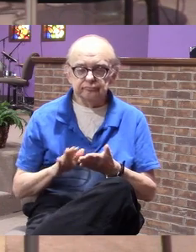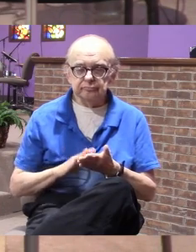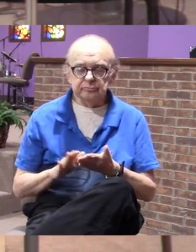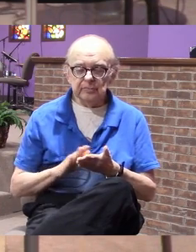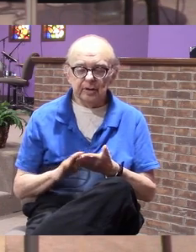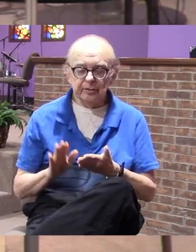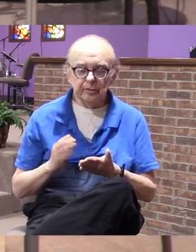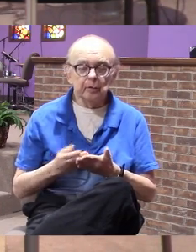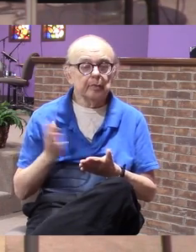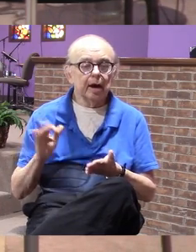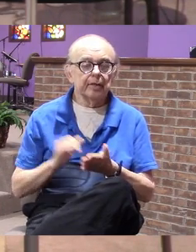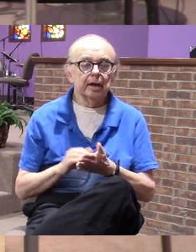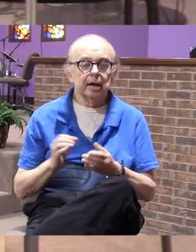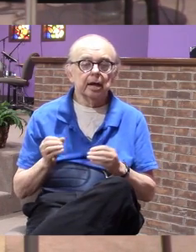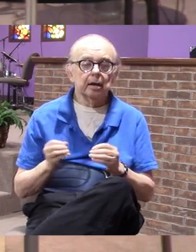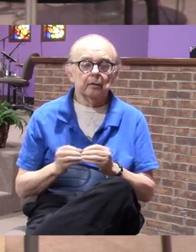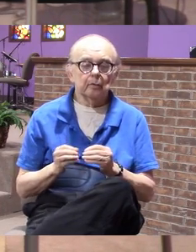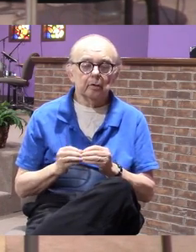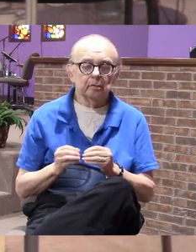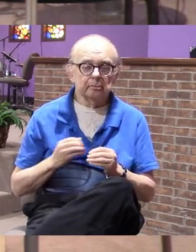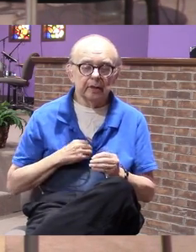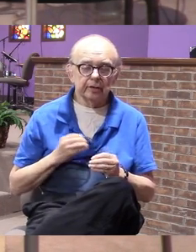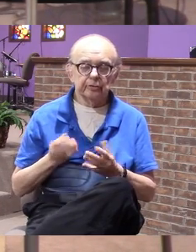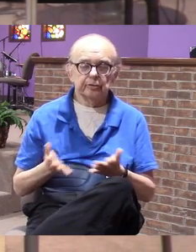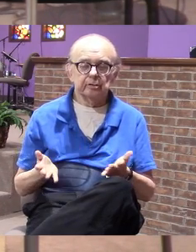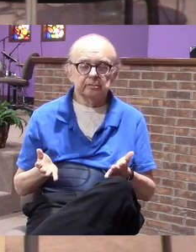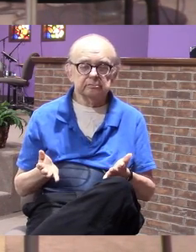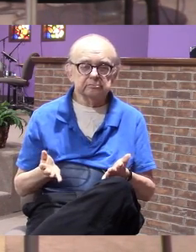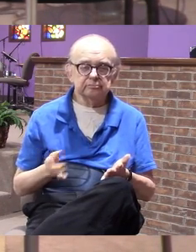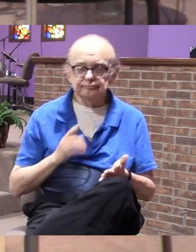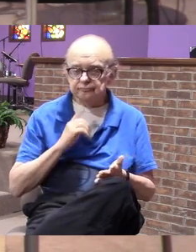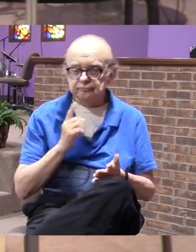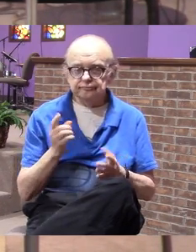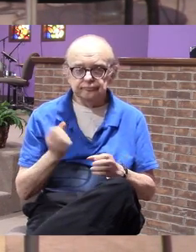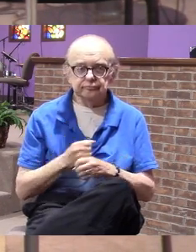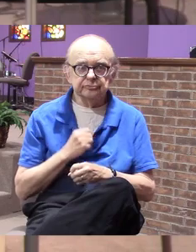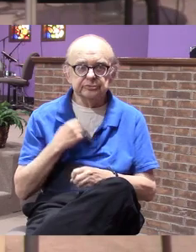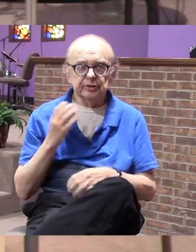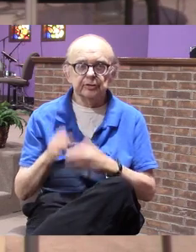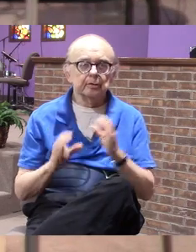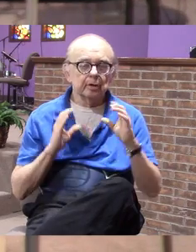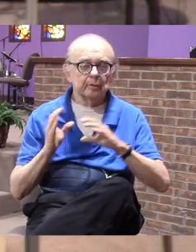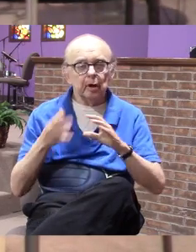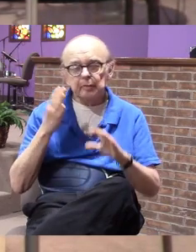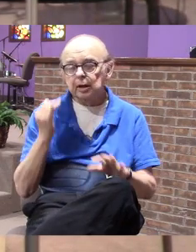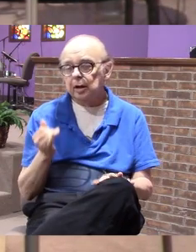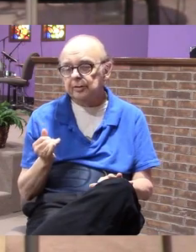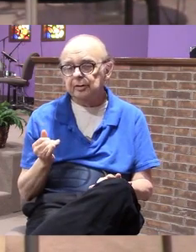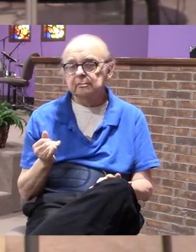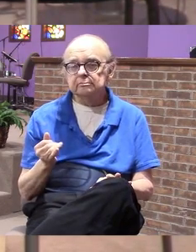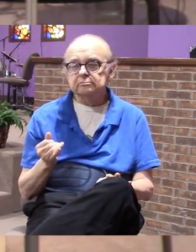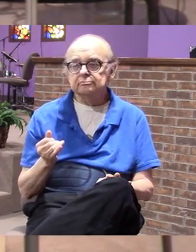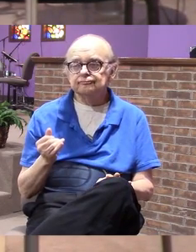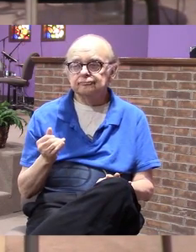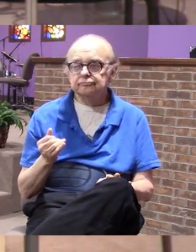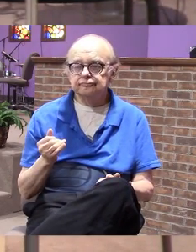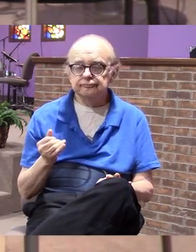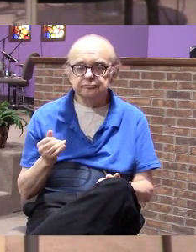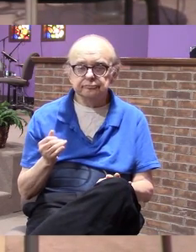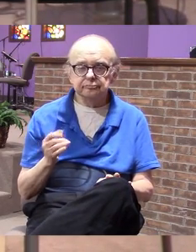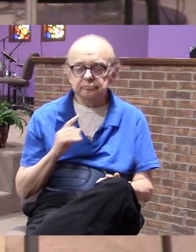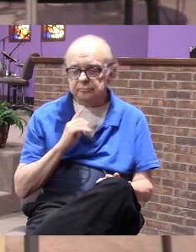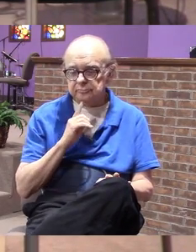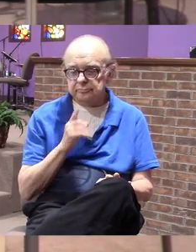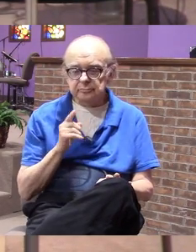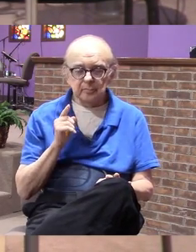extra shirt. So my extra shirt actually got me into some conversations because it actually